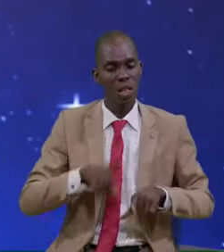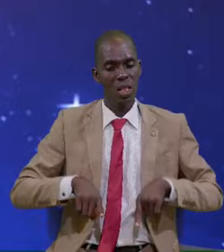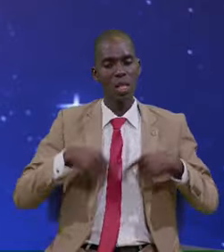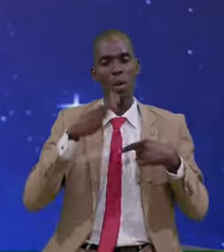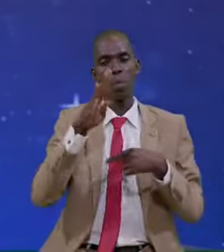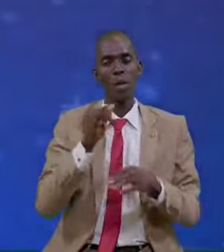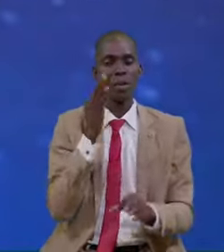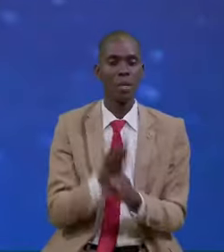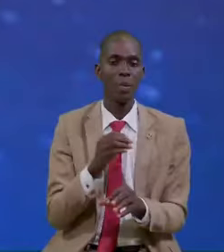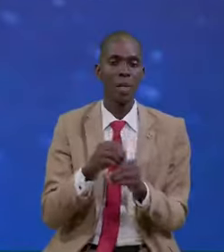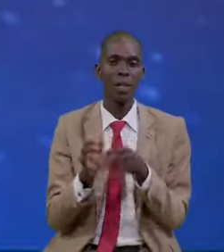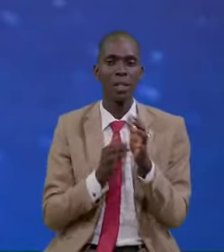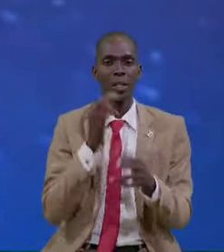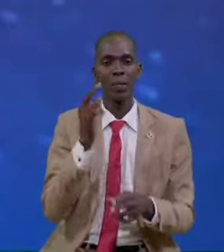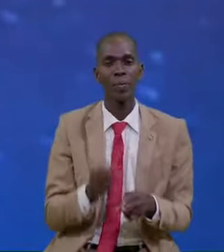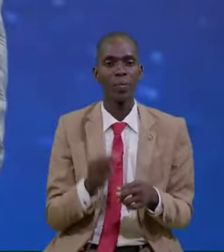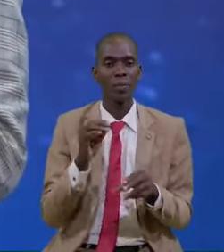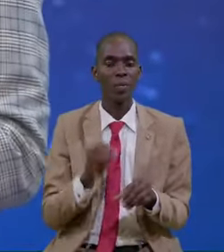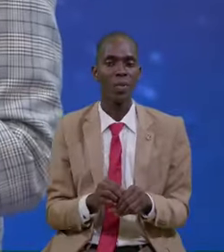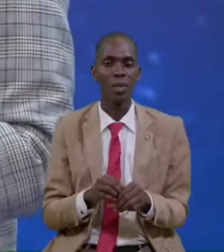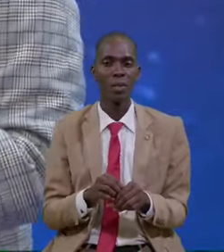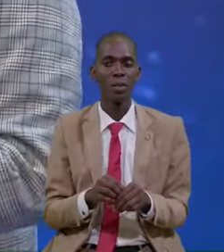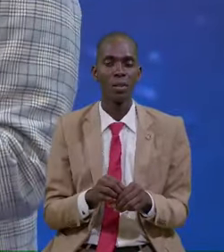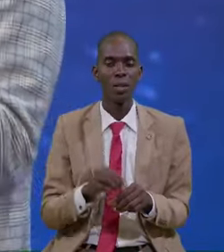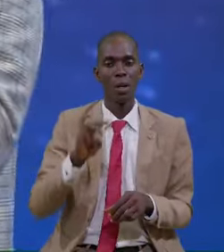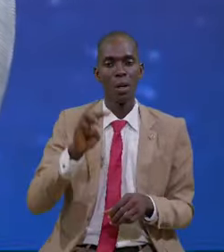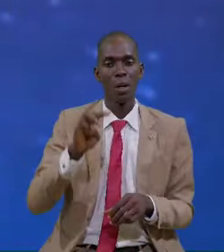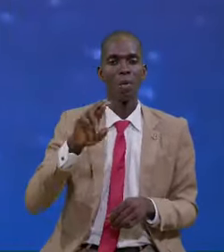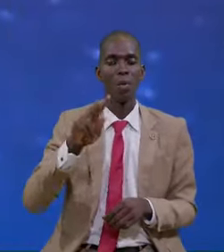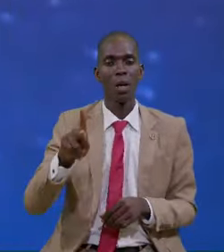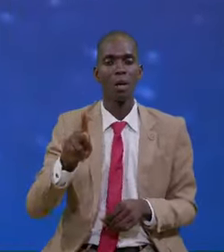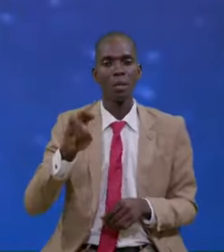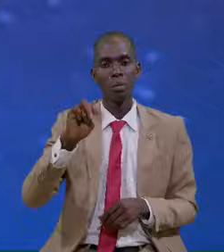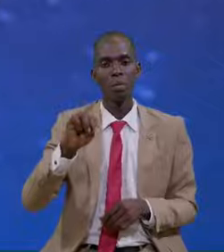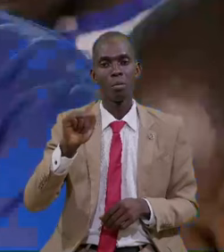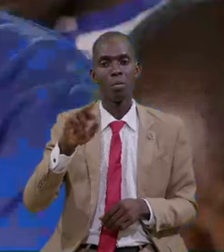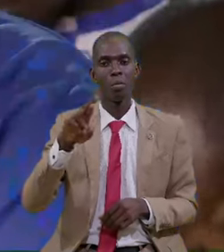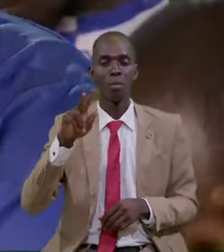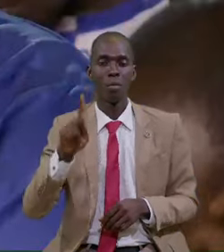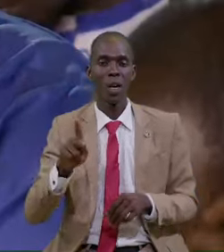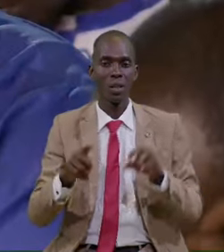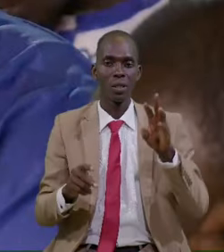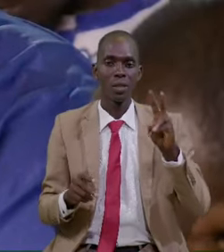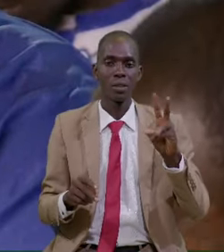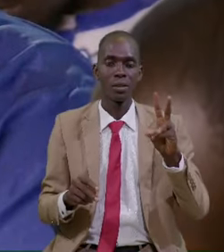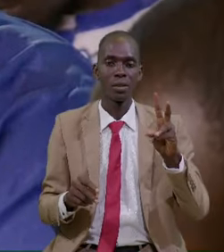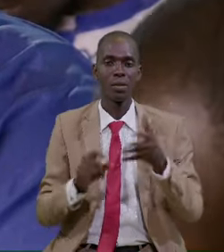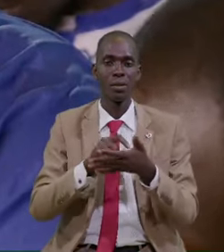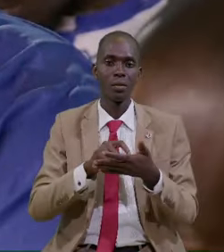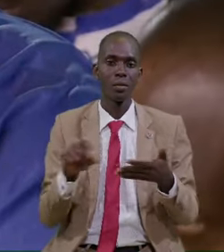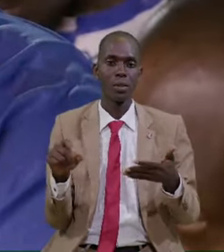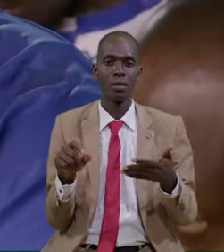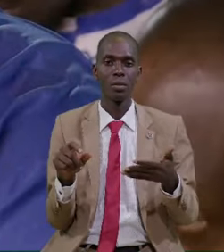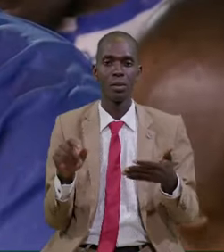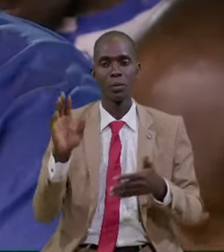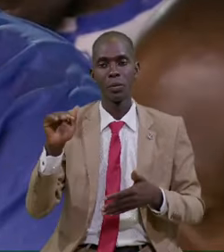Jesus' name. And then he tells us in Mark chapter 16, reading from verse